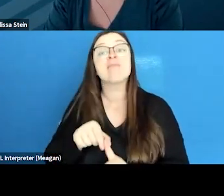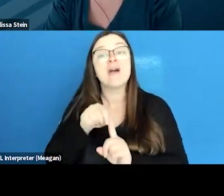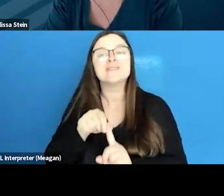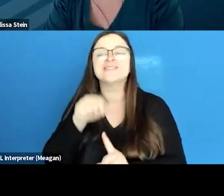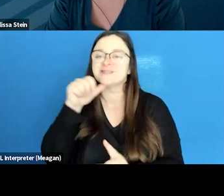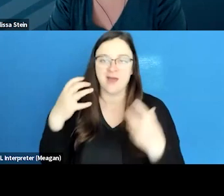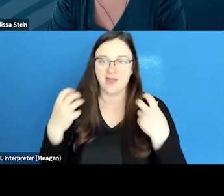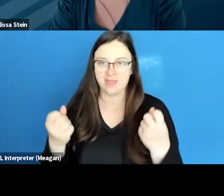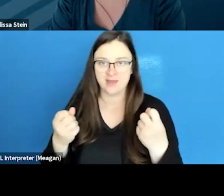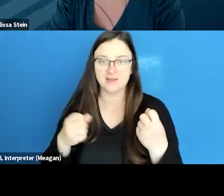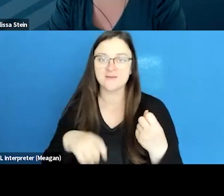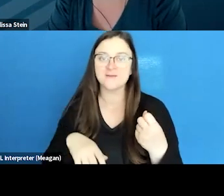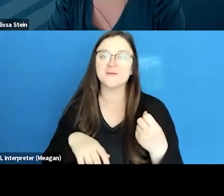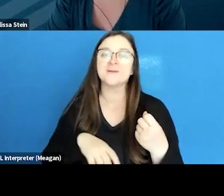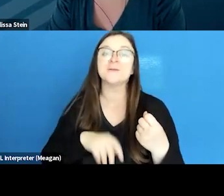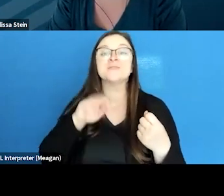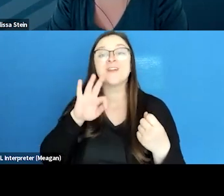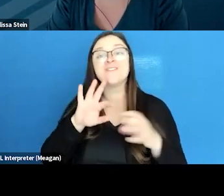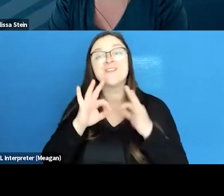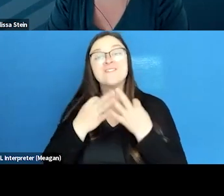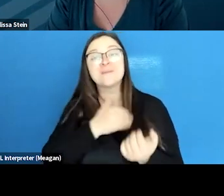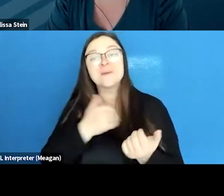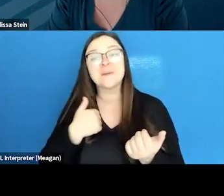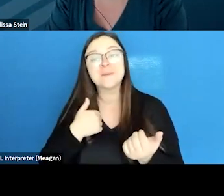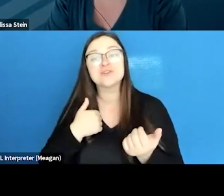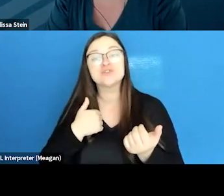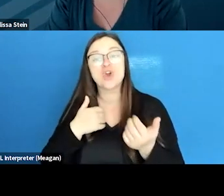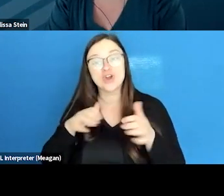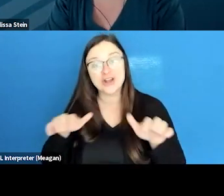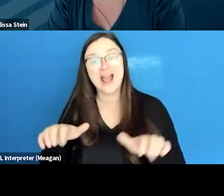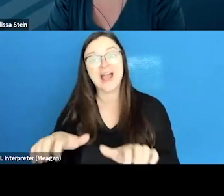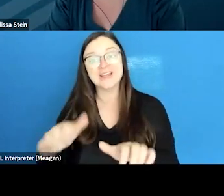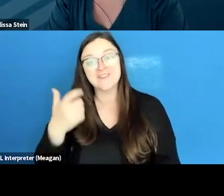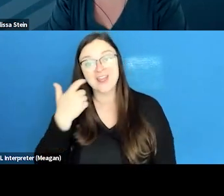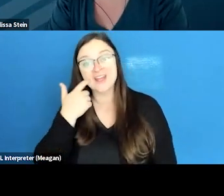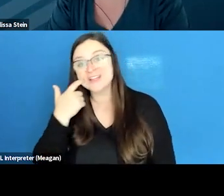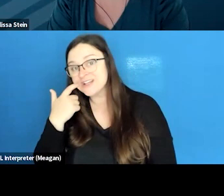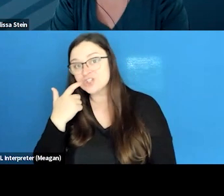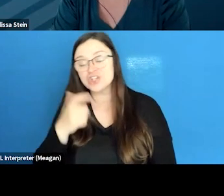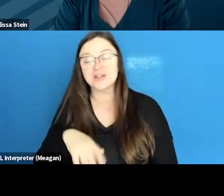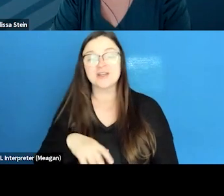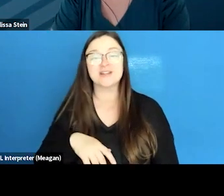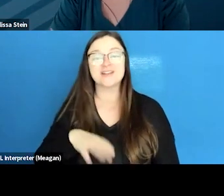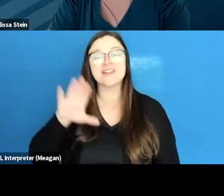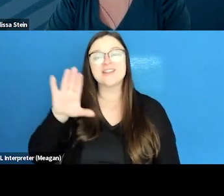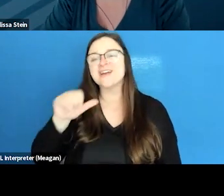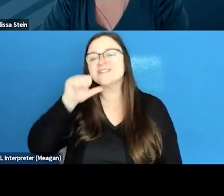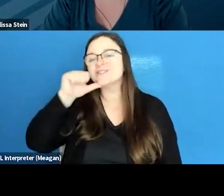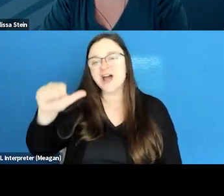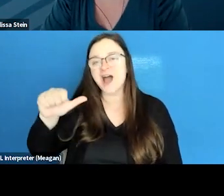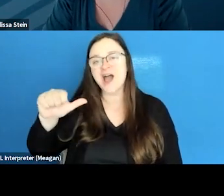the family members are engaging in active addiction and that's just not a